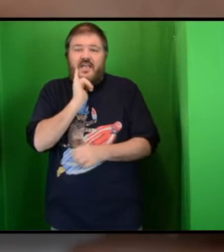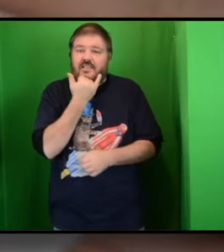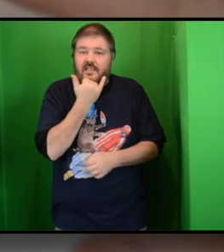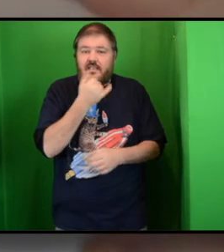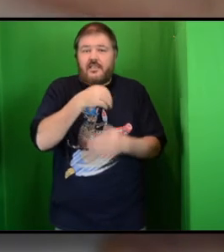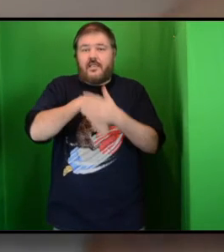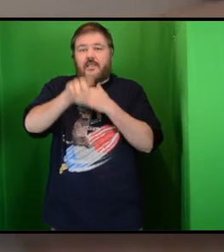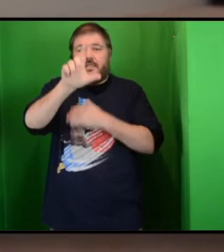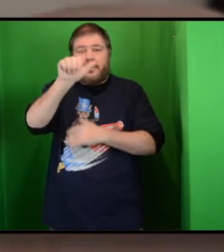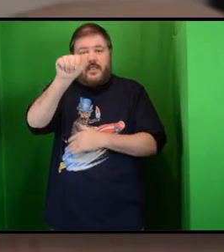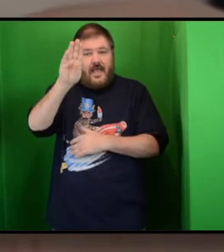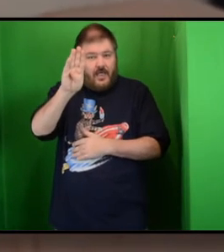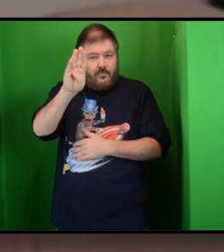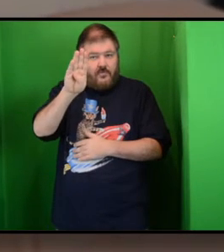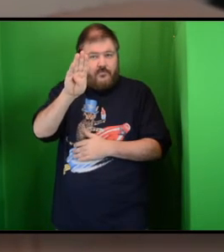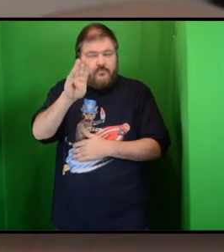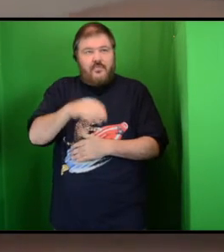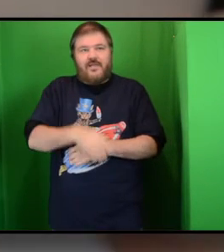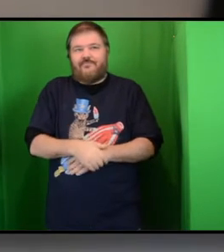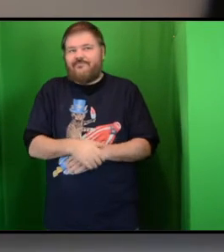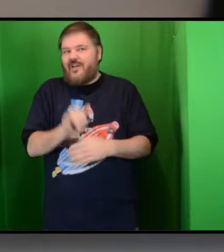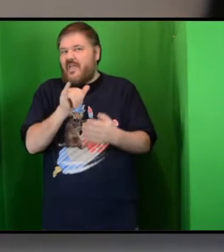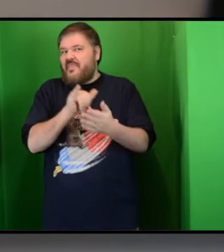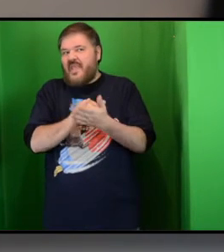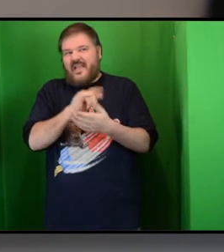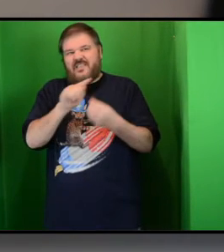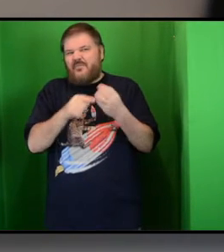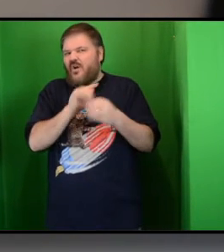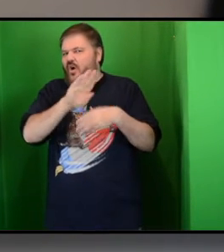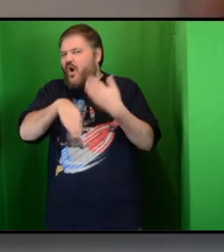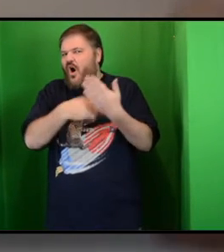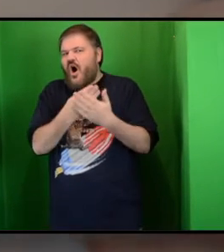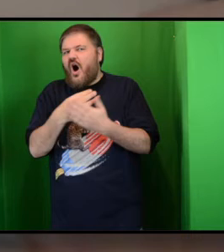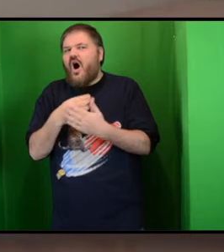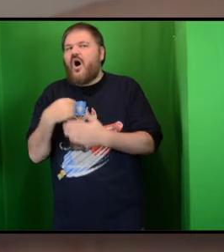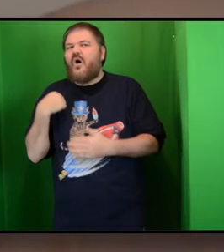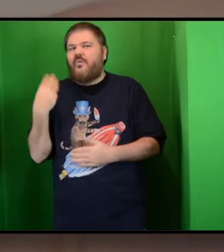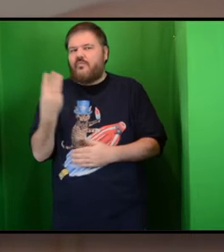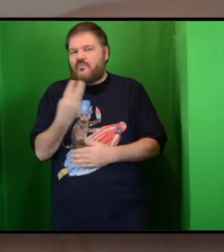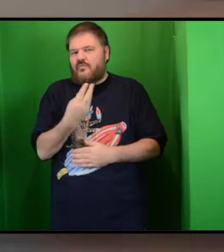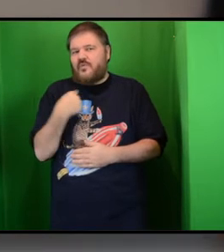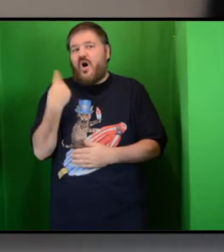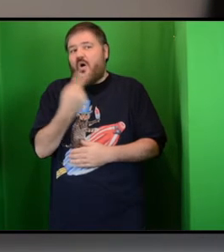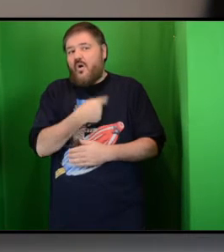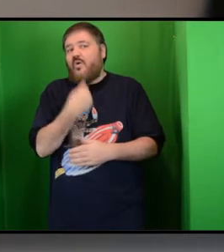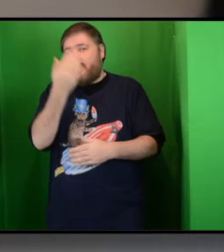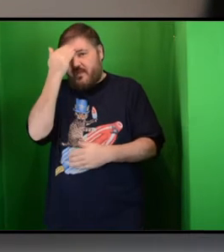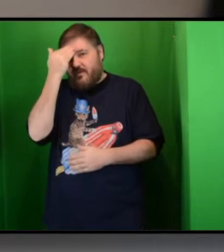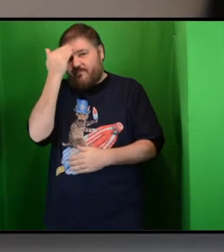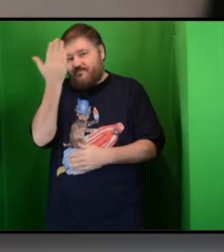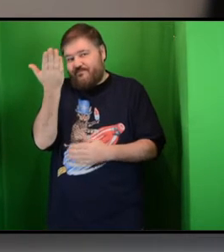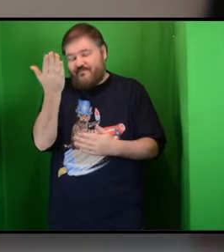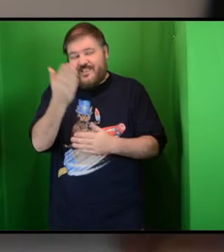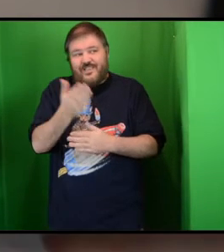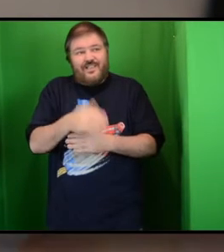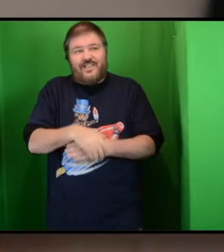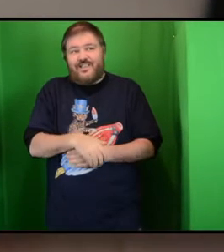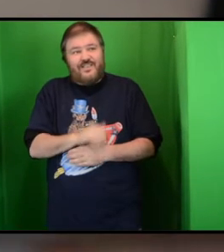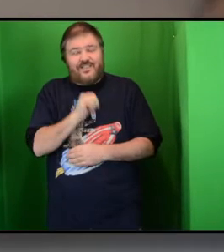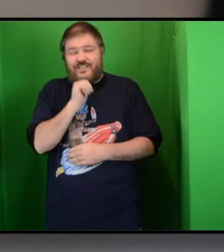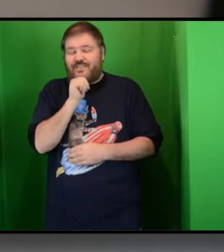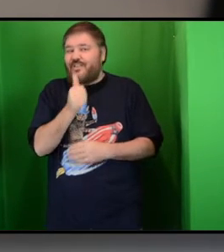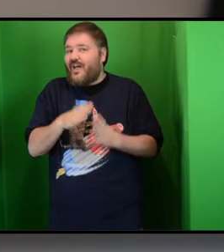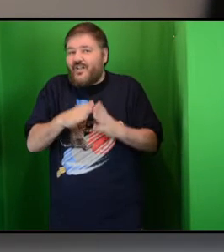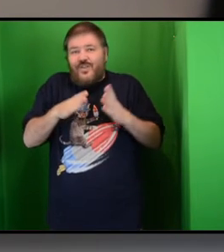hands have the dragon's heads on them. He's with gray and black, and his head is all white, which actually is very